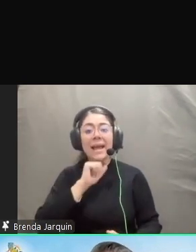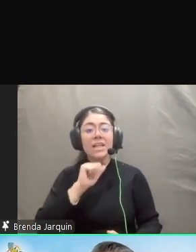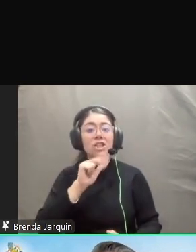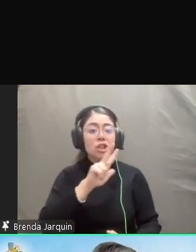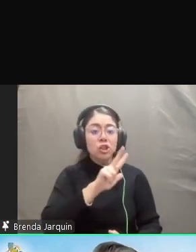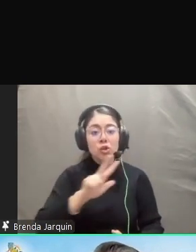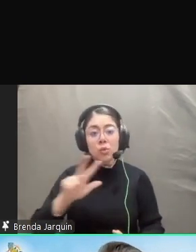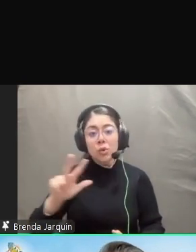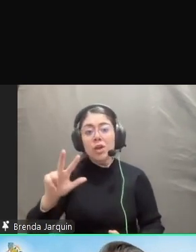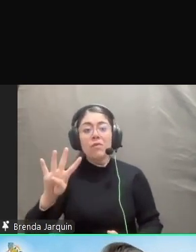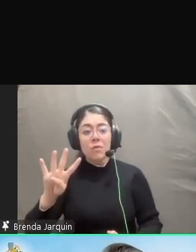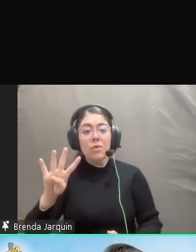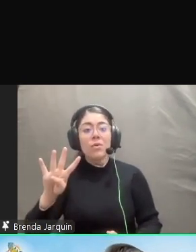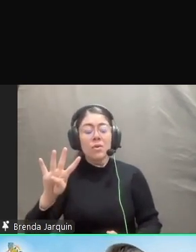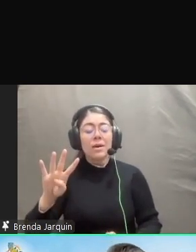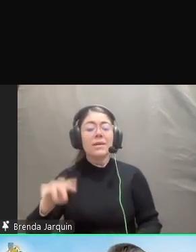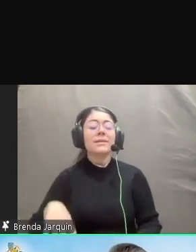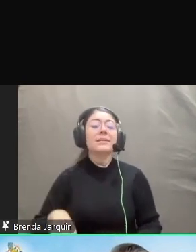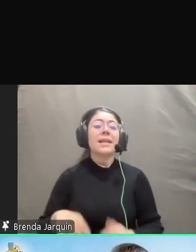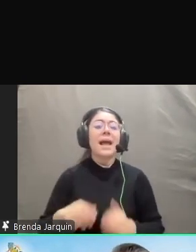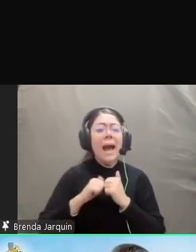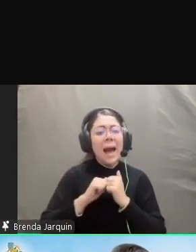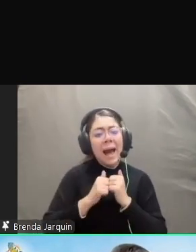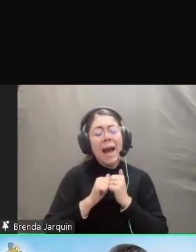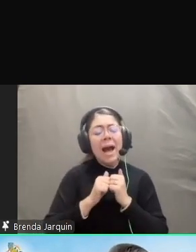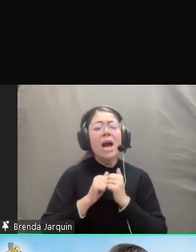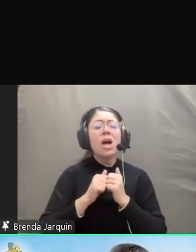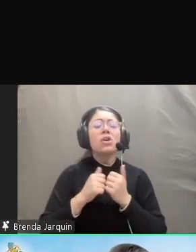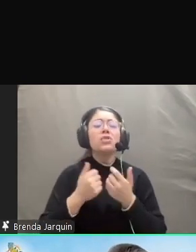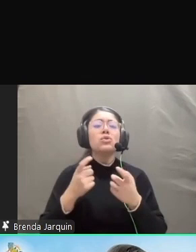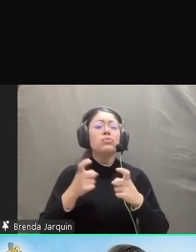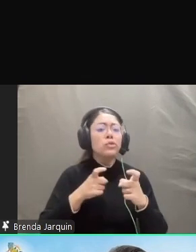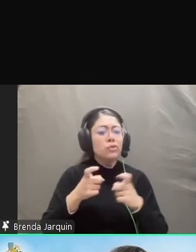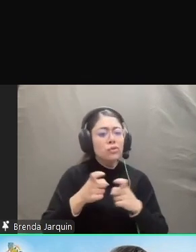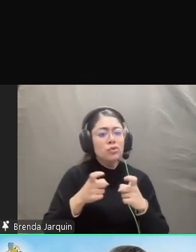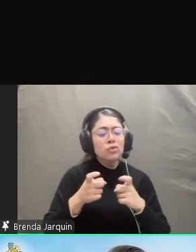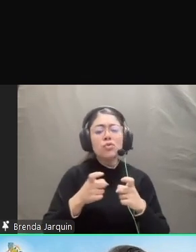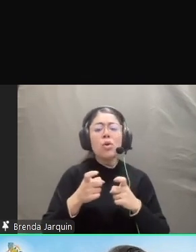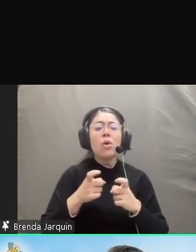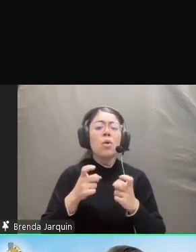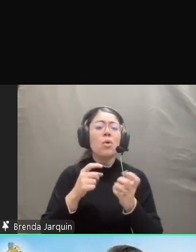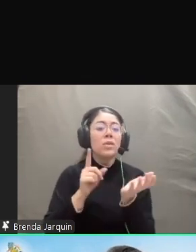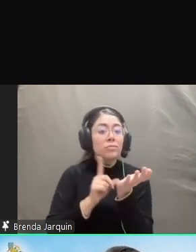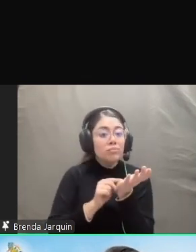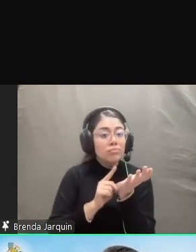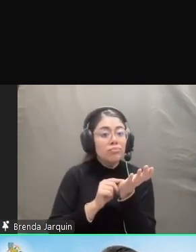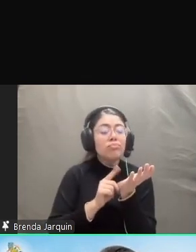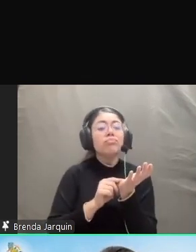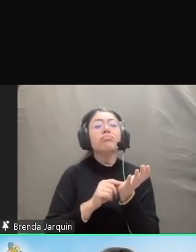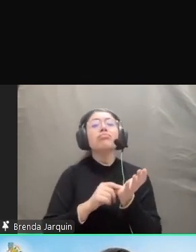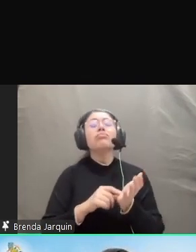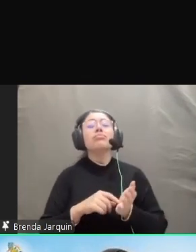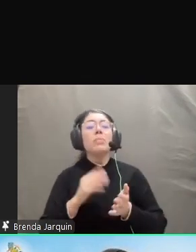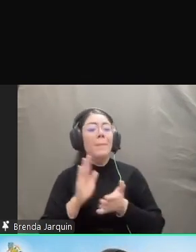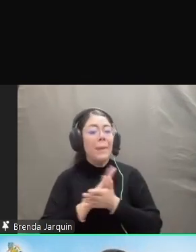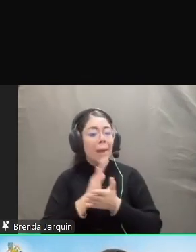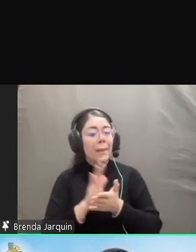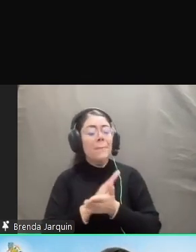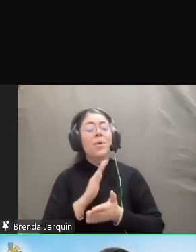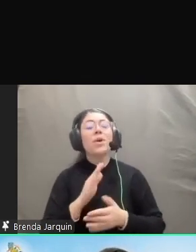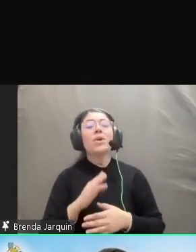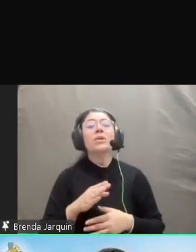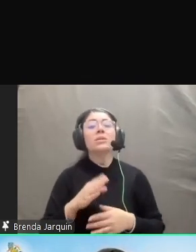to conduct a review of your existing documents and signed agreements, as well as protocols that your